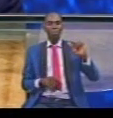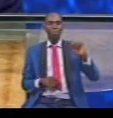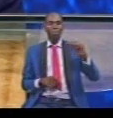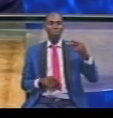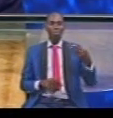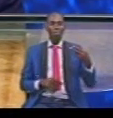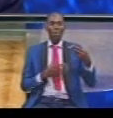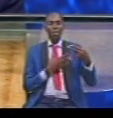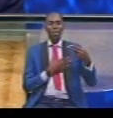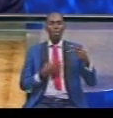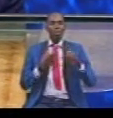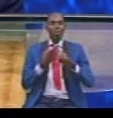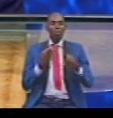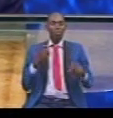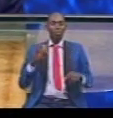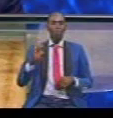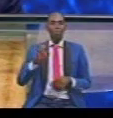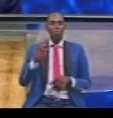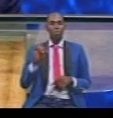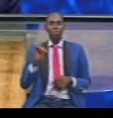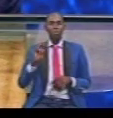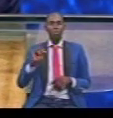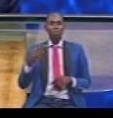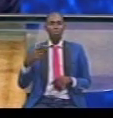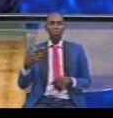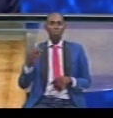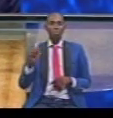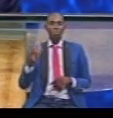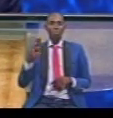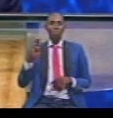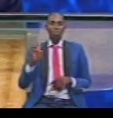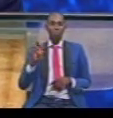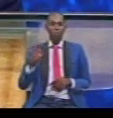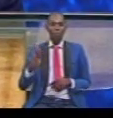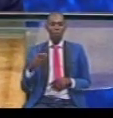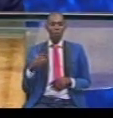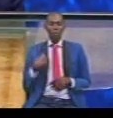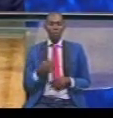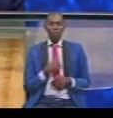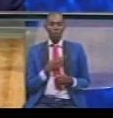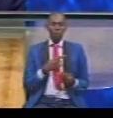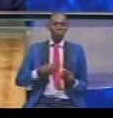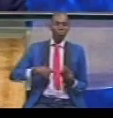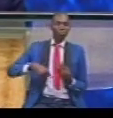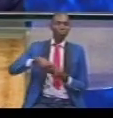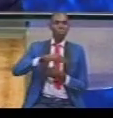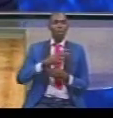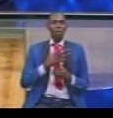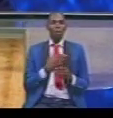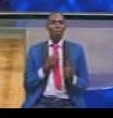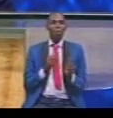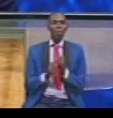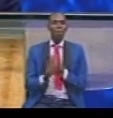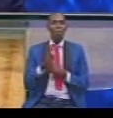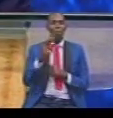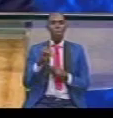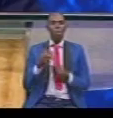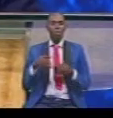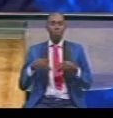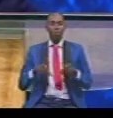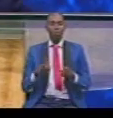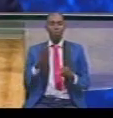and from Ezion-Geba, we turned and passed by the way of